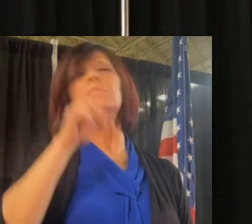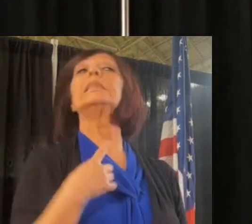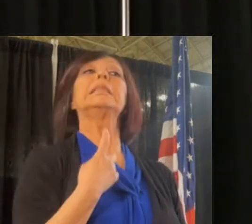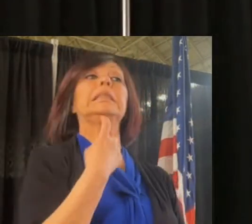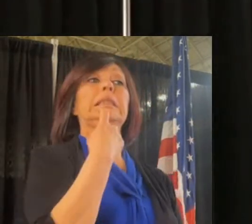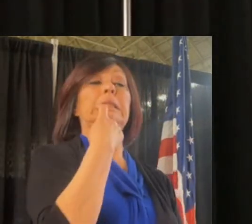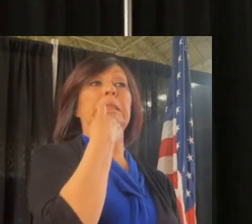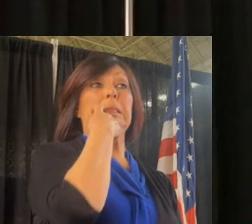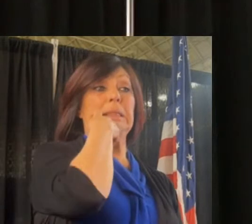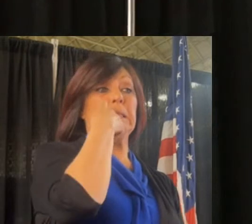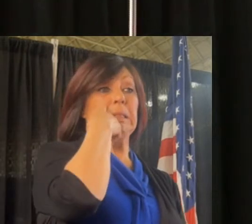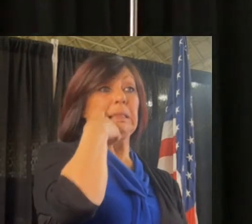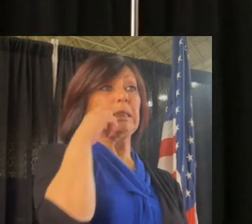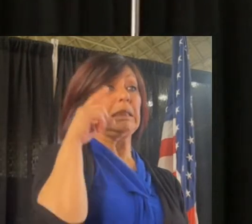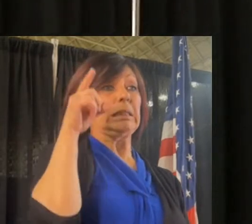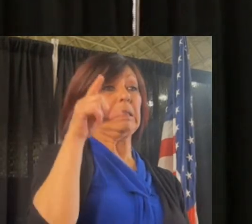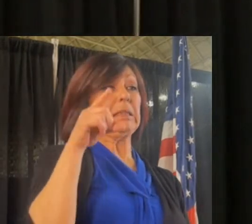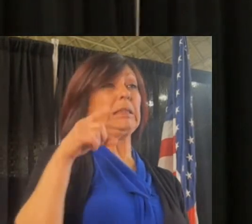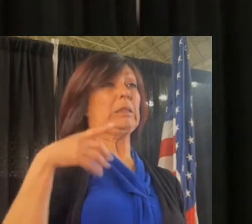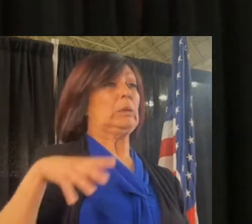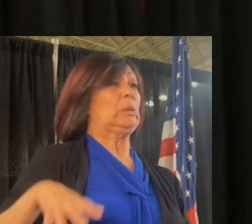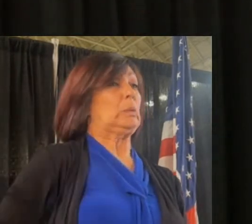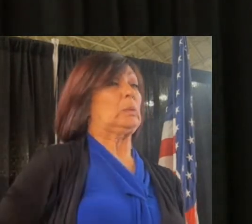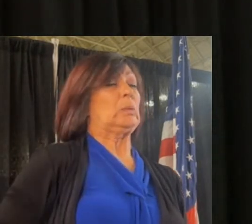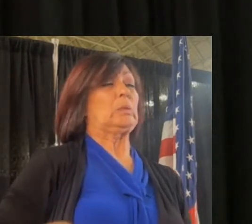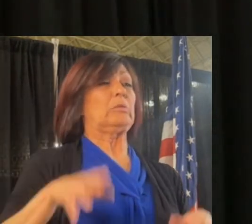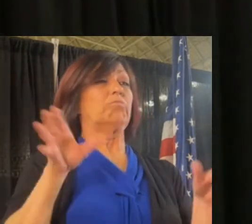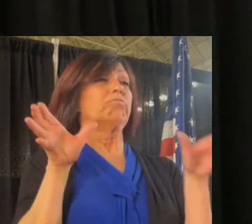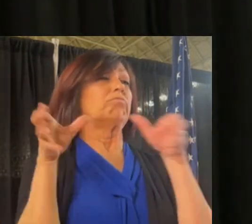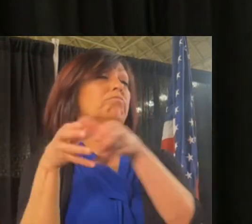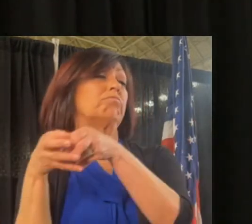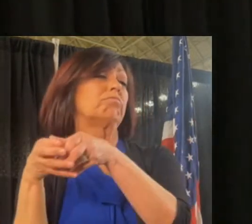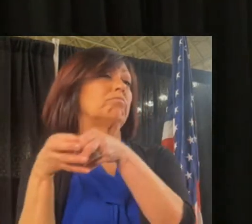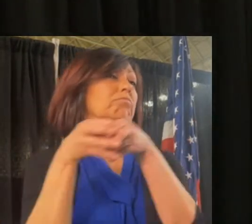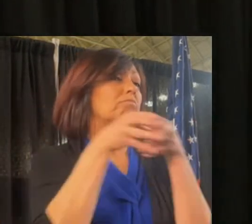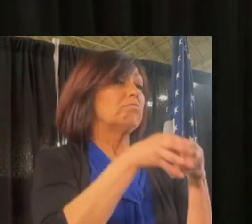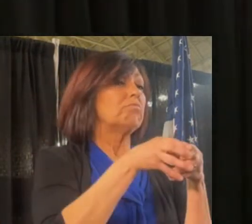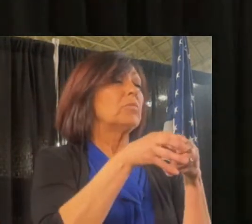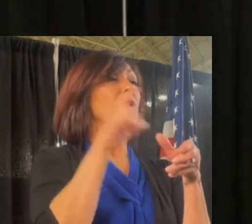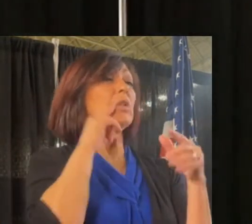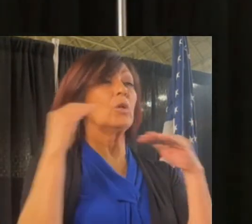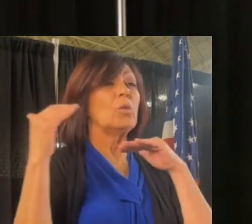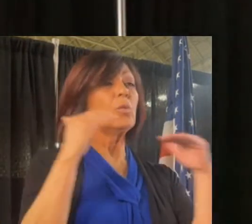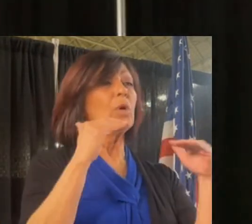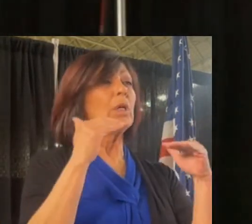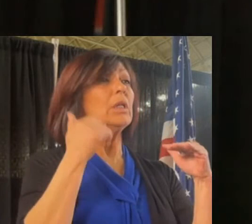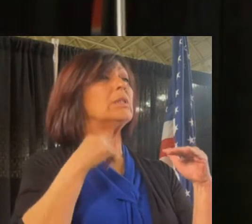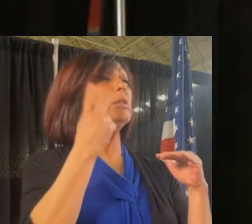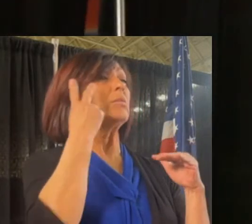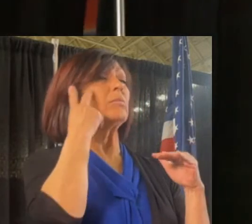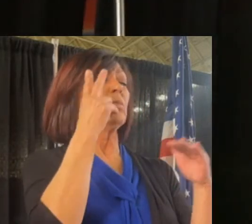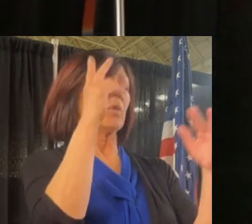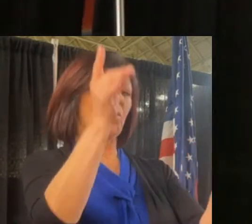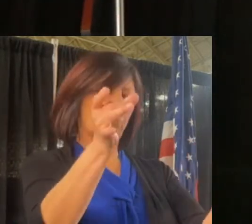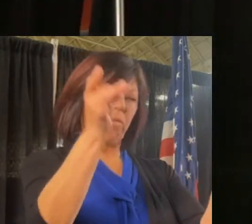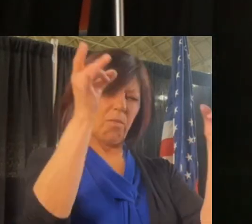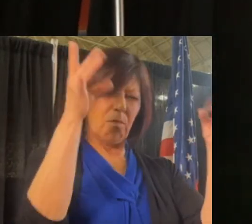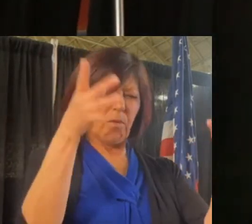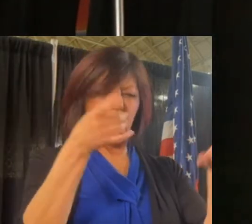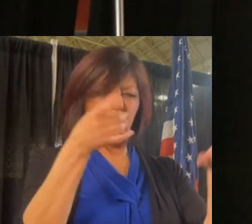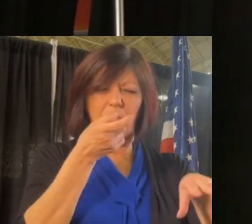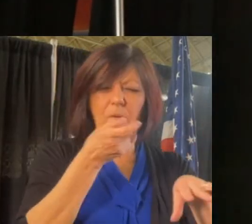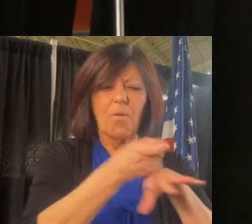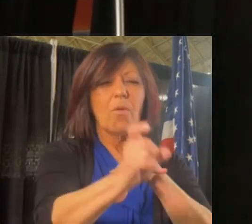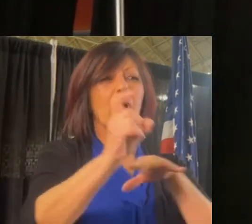Recently, when Russian troops were retreating from war-torn areas, the world witnessed the horrific destruction of